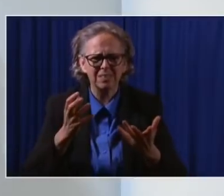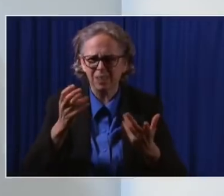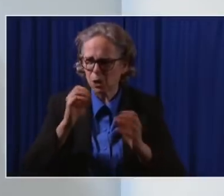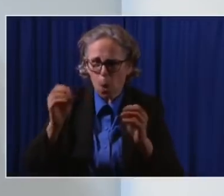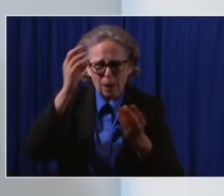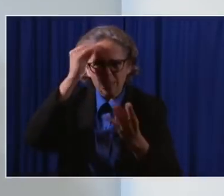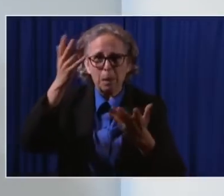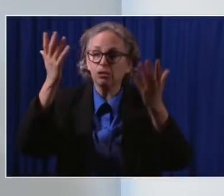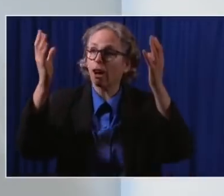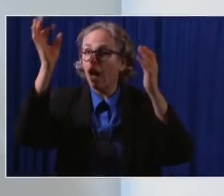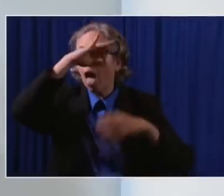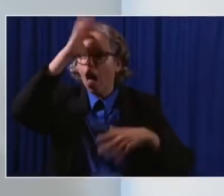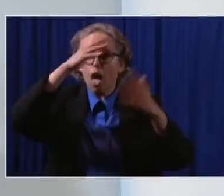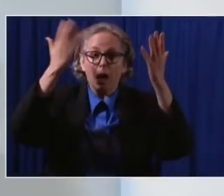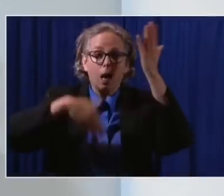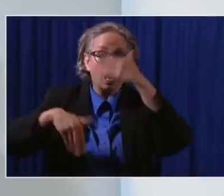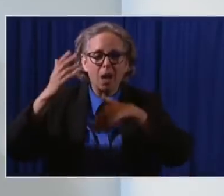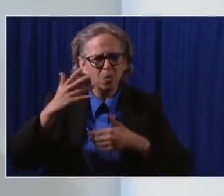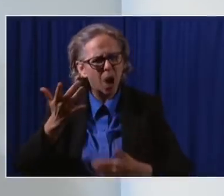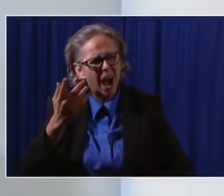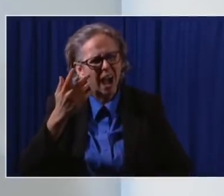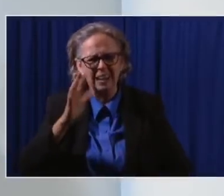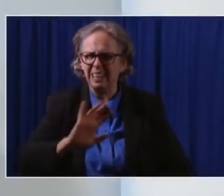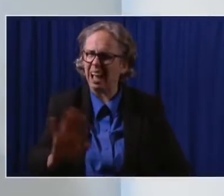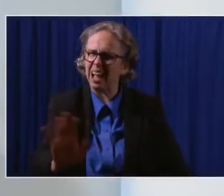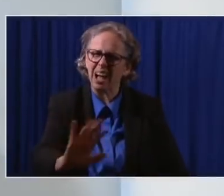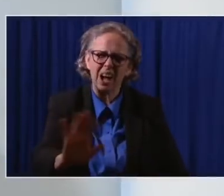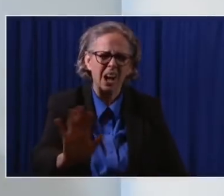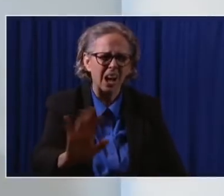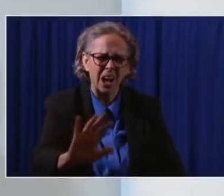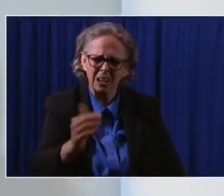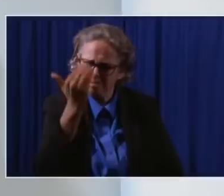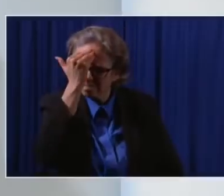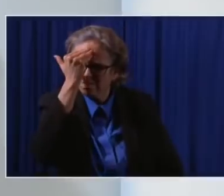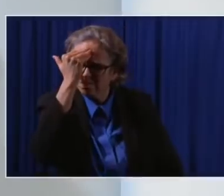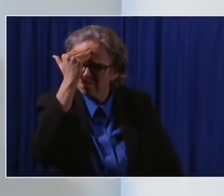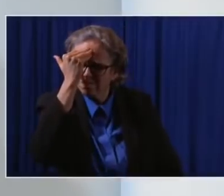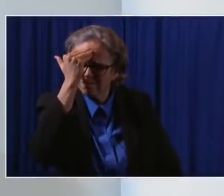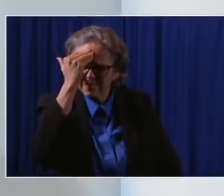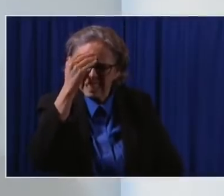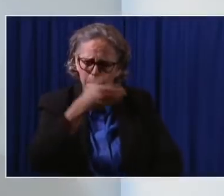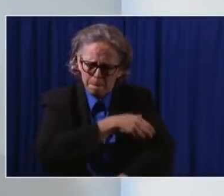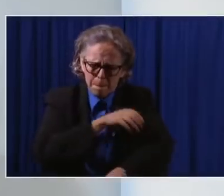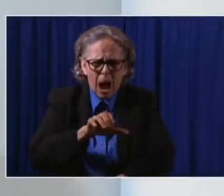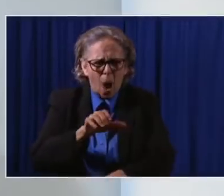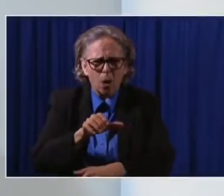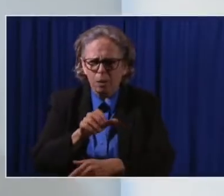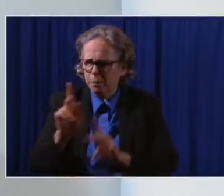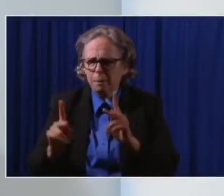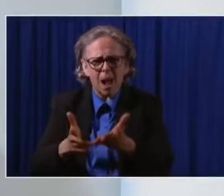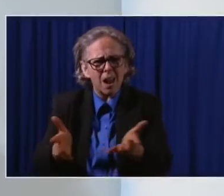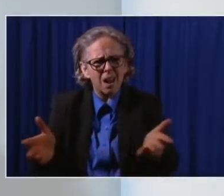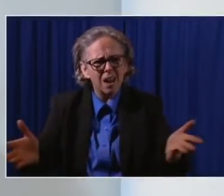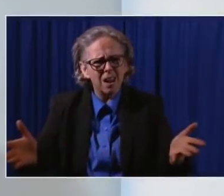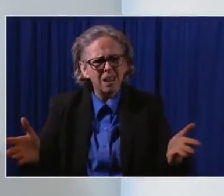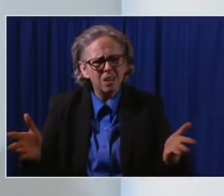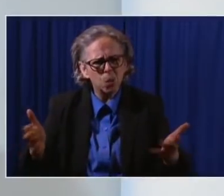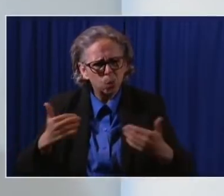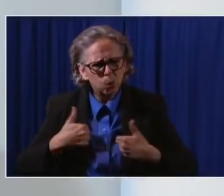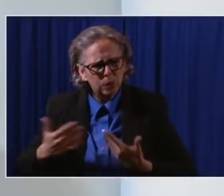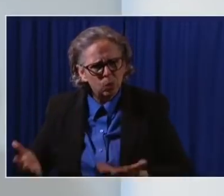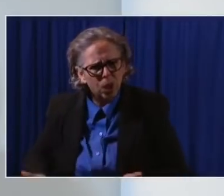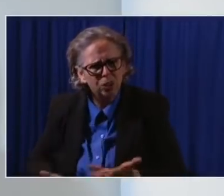status so that they could then be empowered to protect the people that they care about?